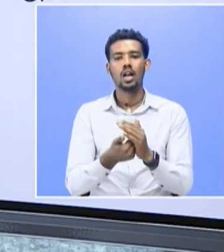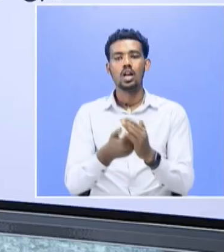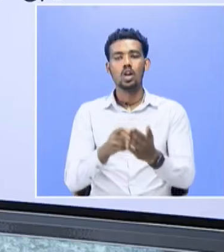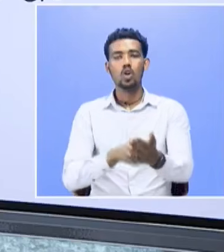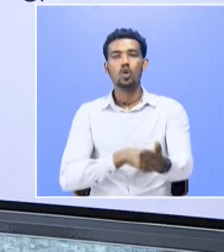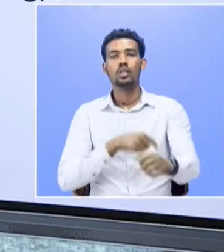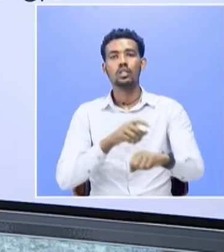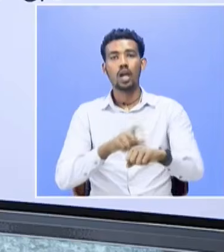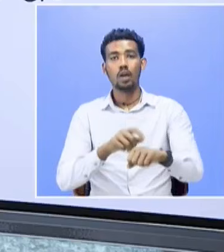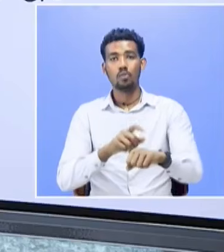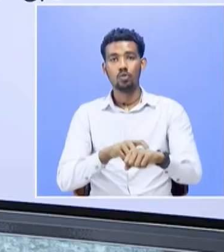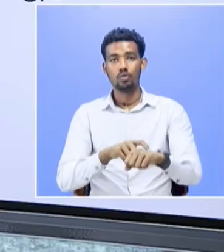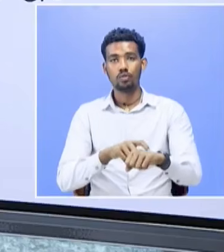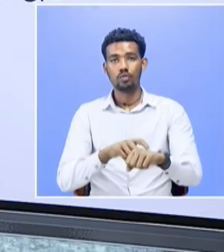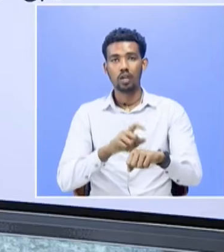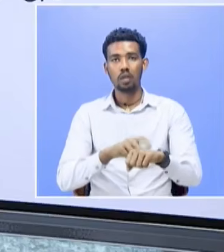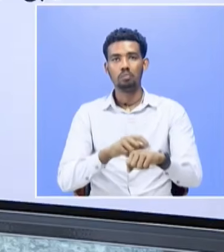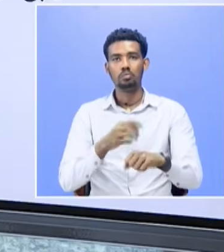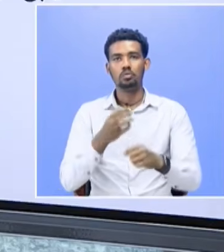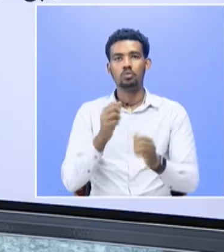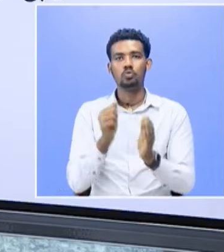time, like centuries,